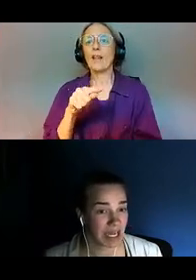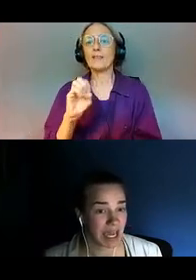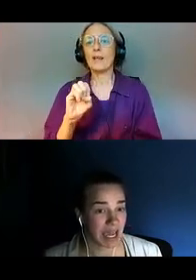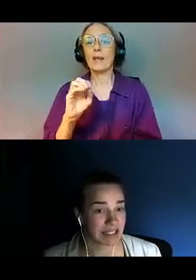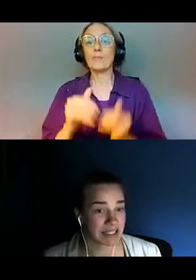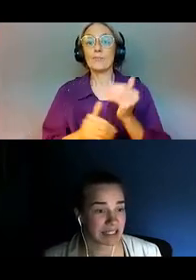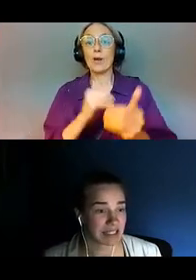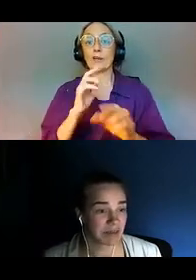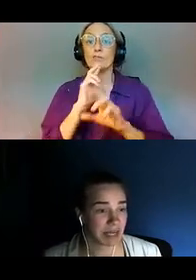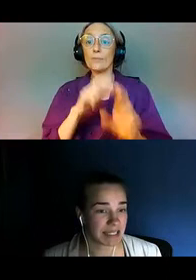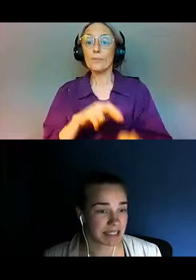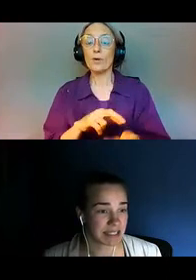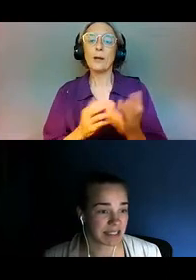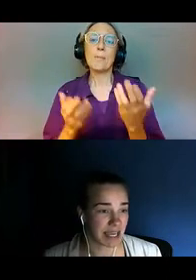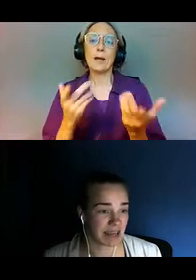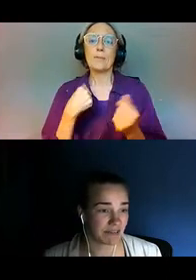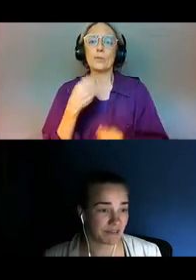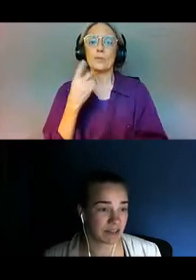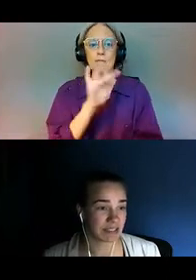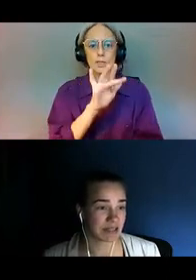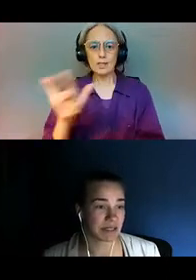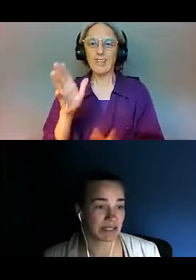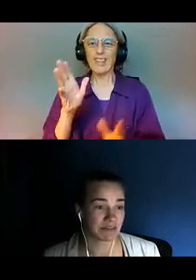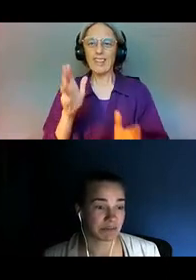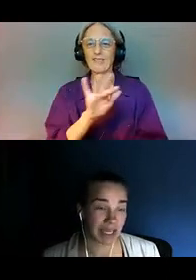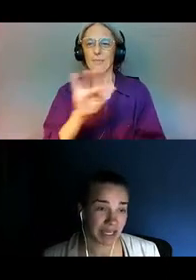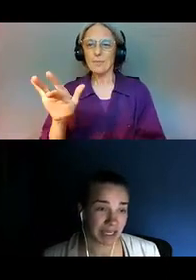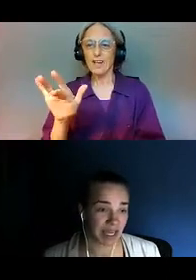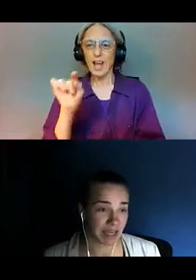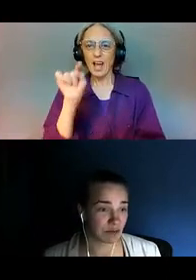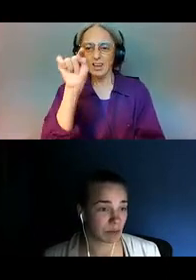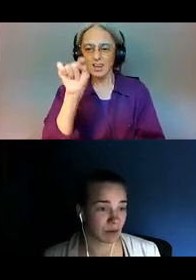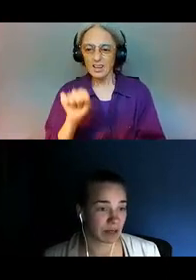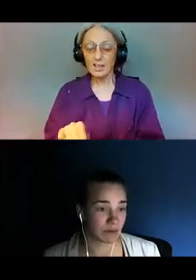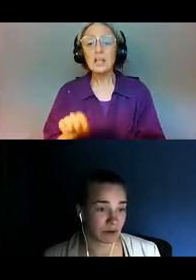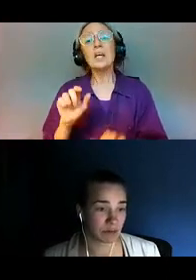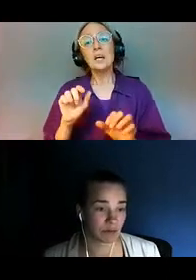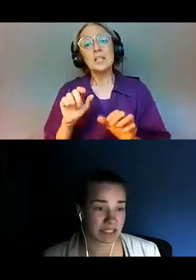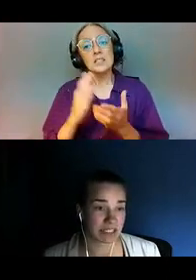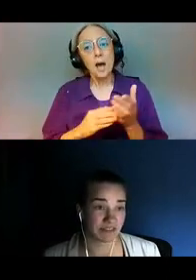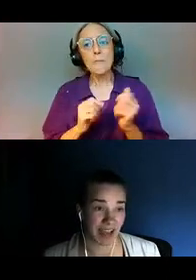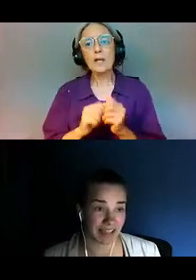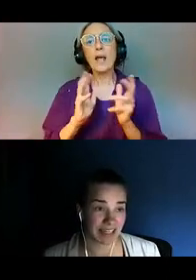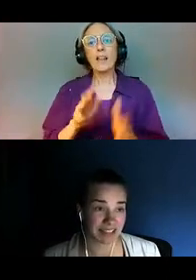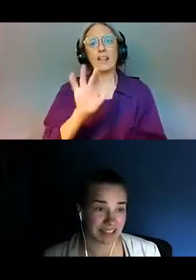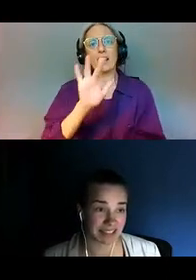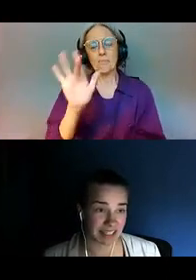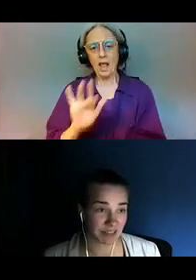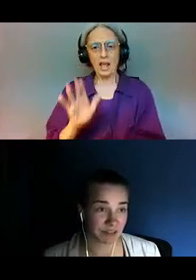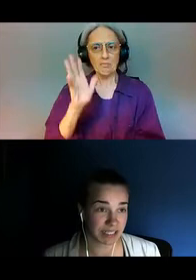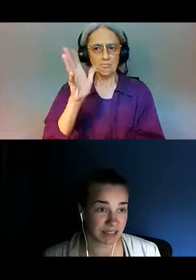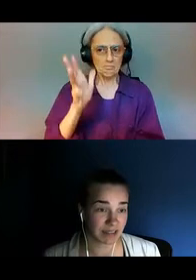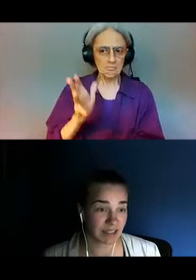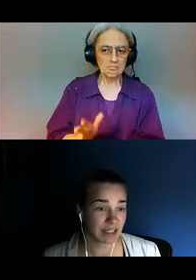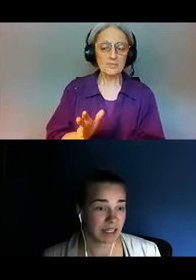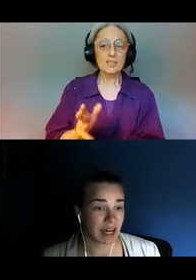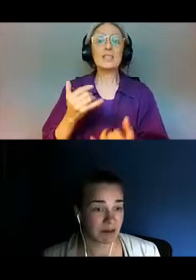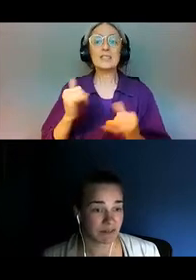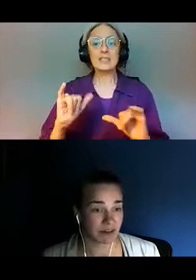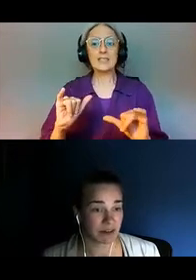blank. And in some cases, a field can be left blank and the reporting form will still validate